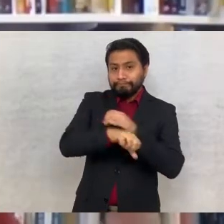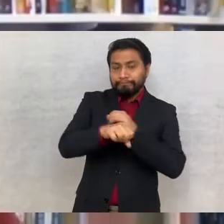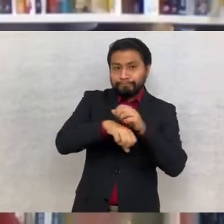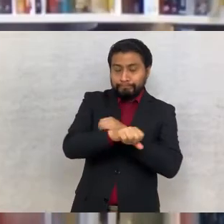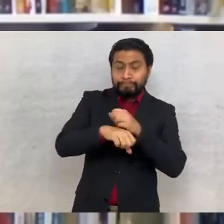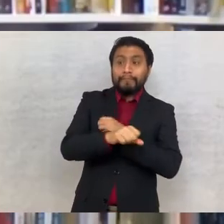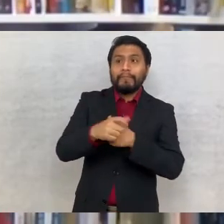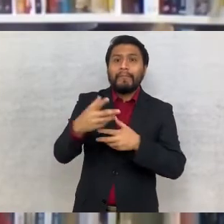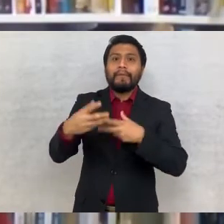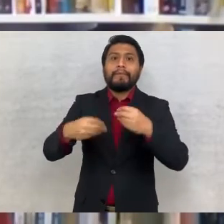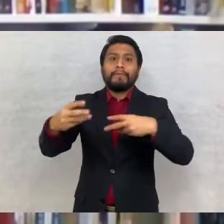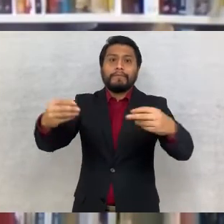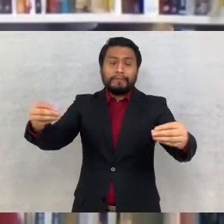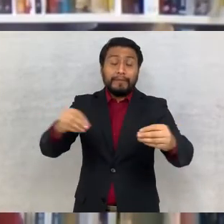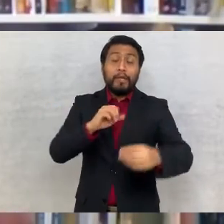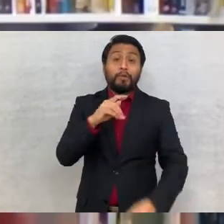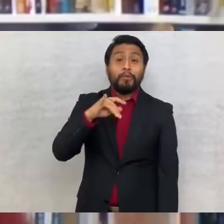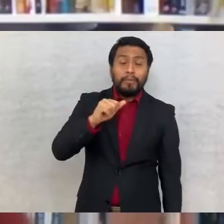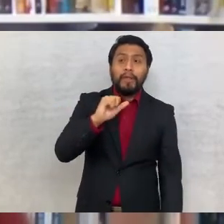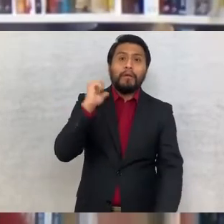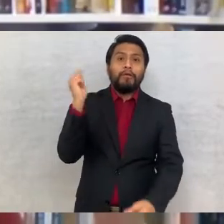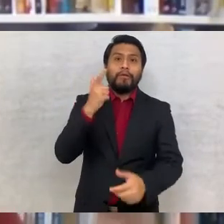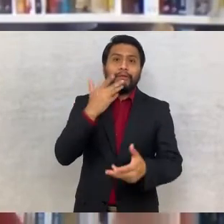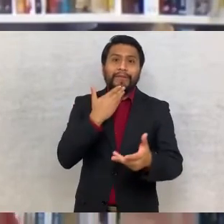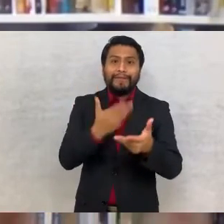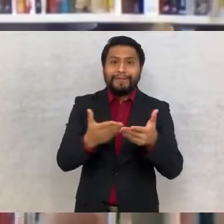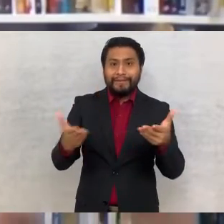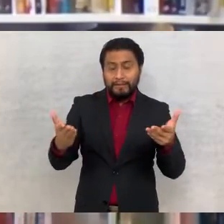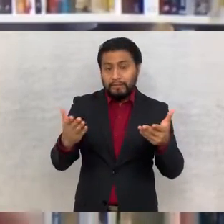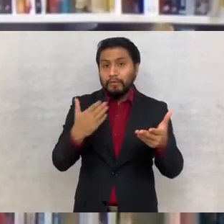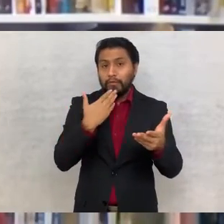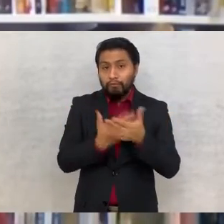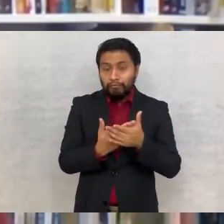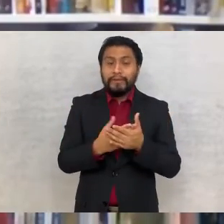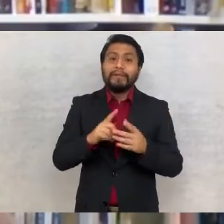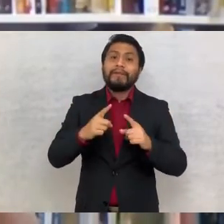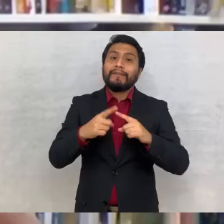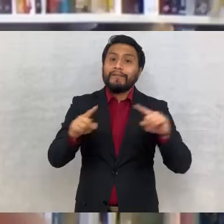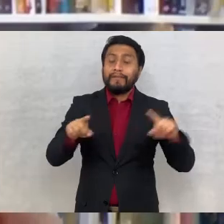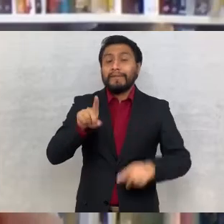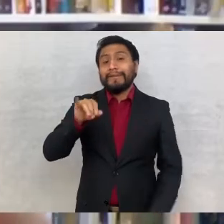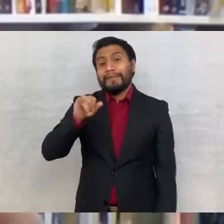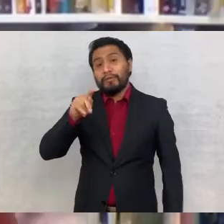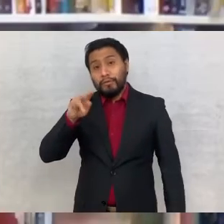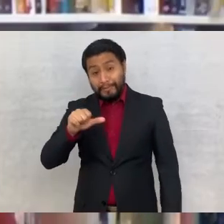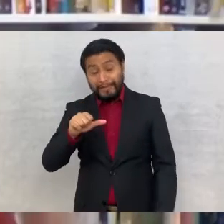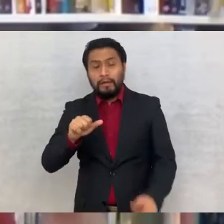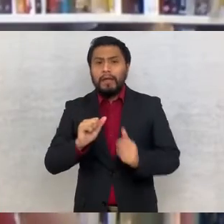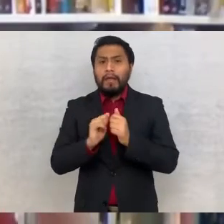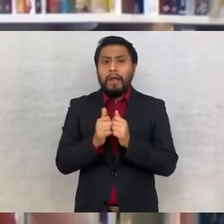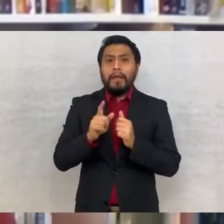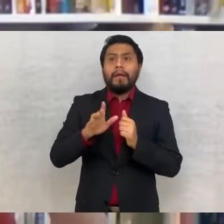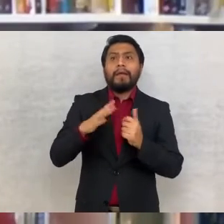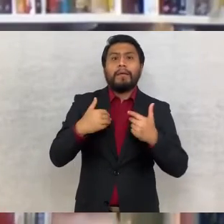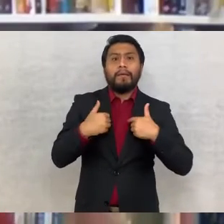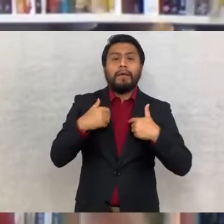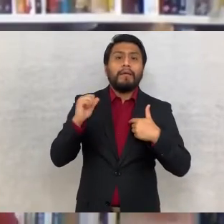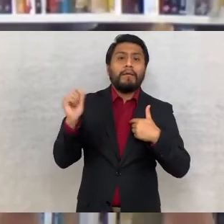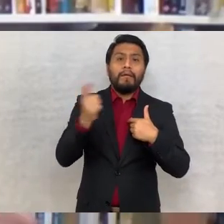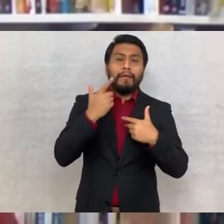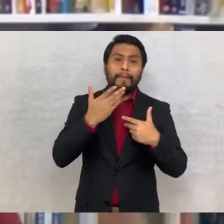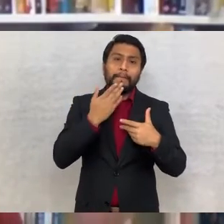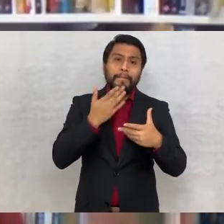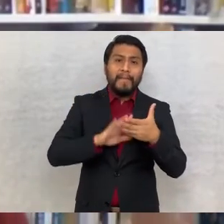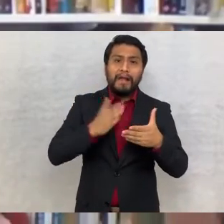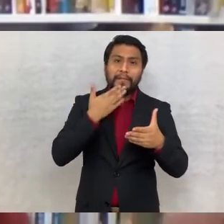descendants disappear. We contrast the creation of the utopia of all things good to the dystopia that homogenizes the characteristics